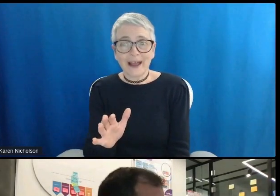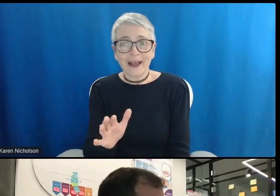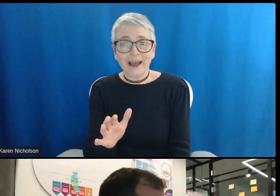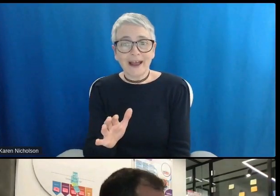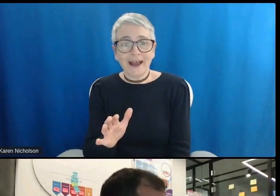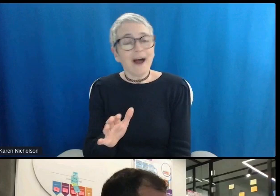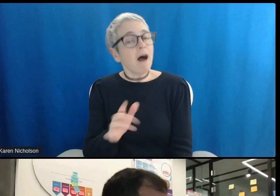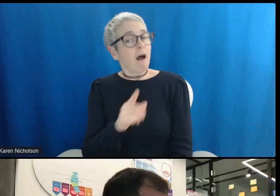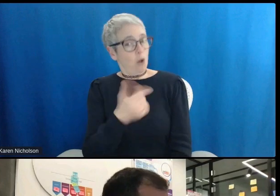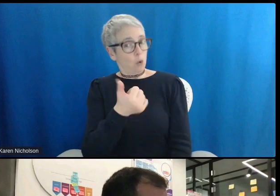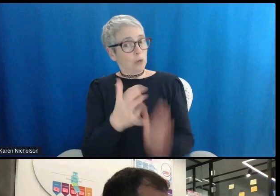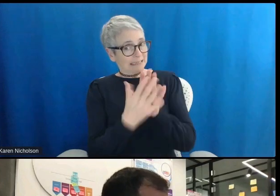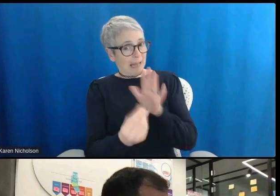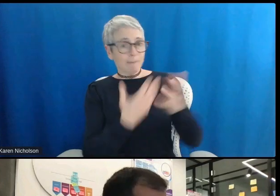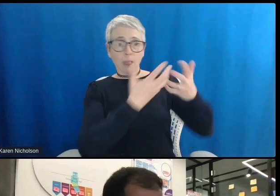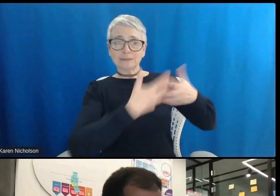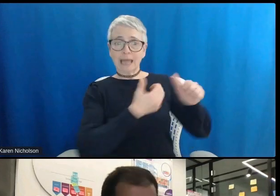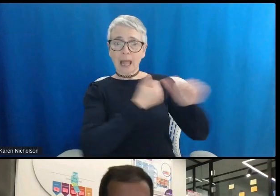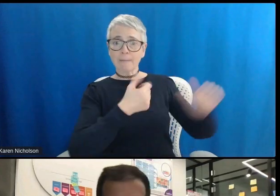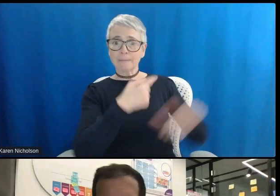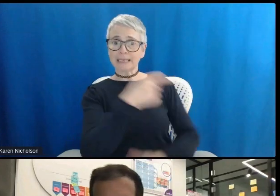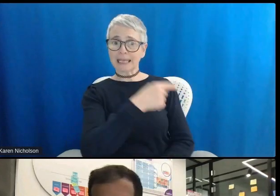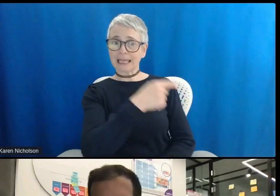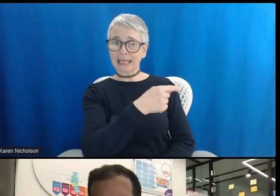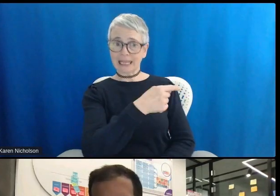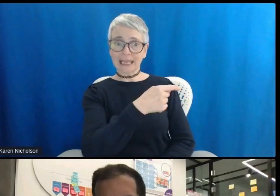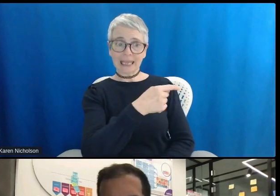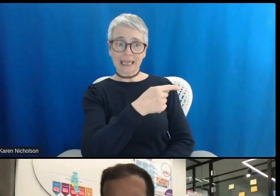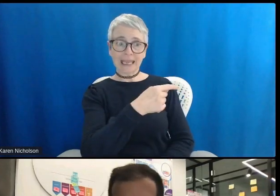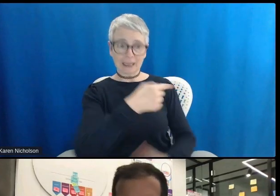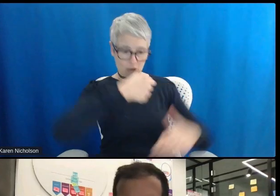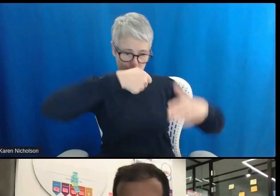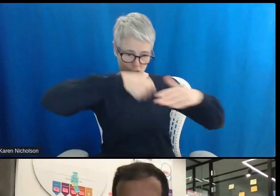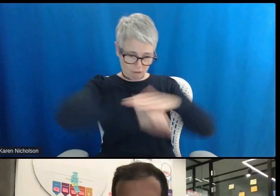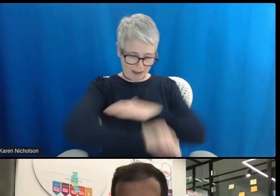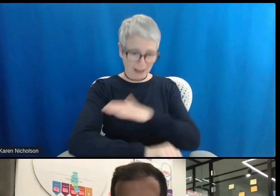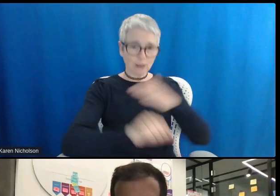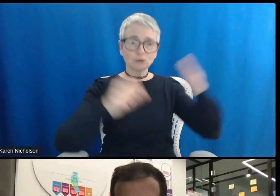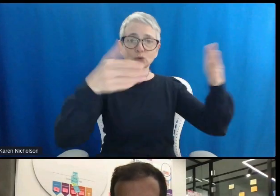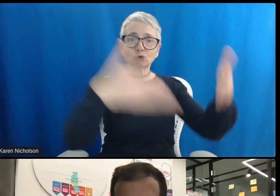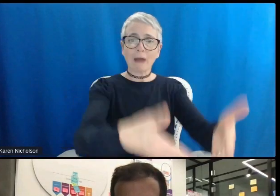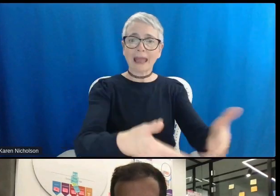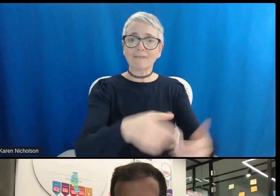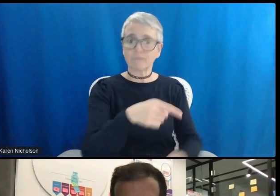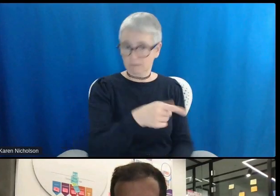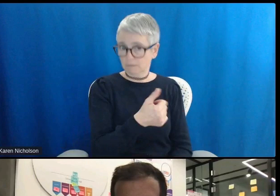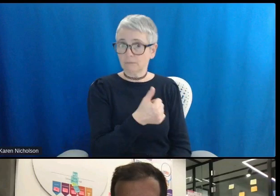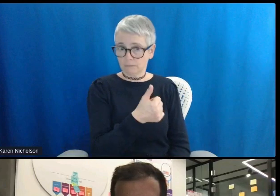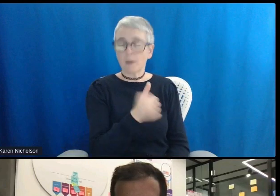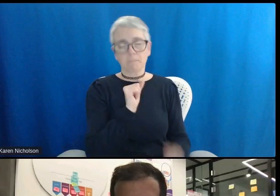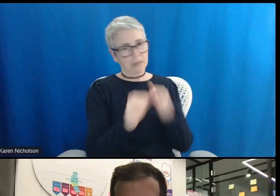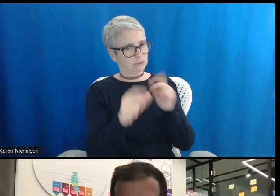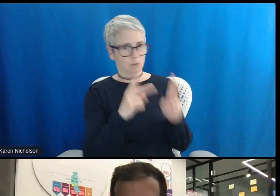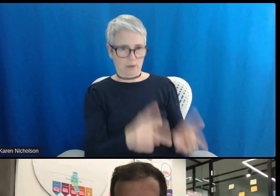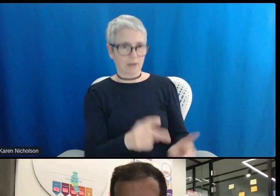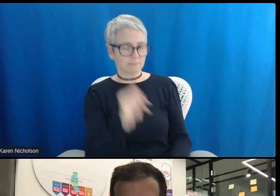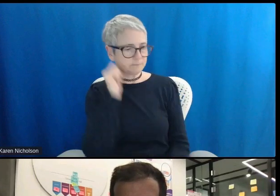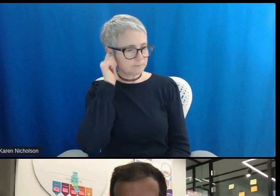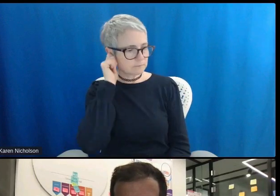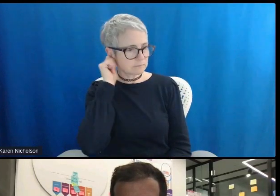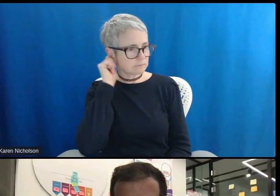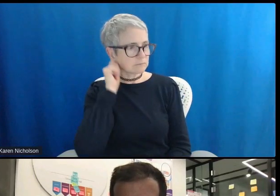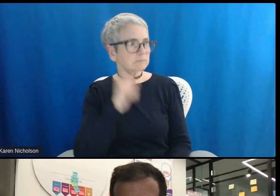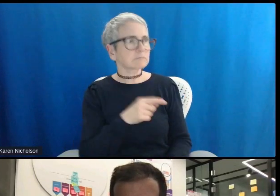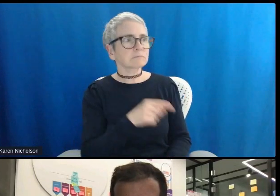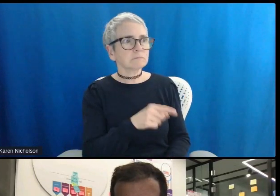as a good example. The cradle-to-grave business model is the most sustainable business model. And the fact the biggest tech companies are now the